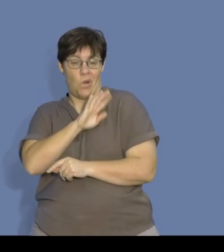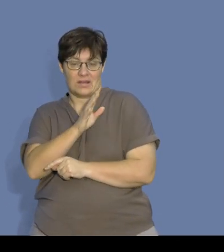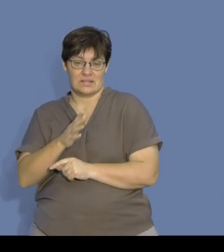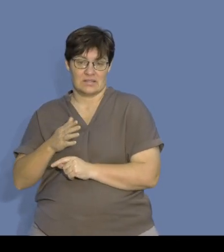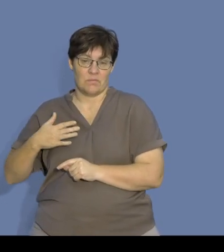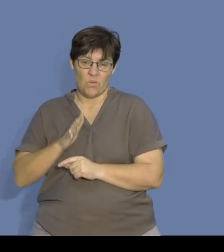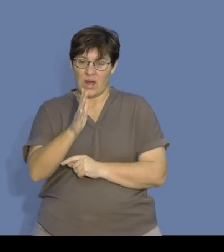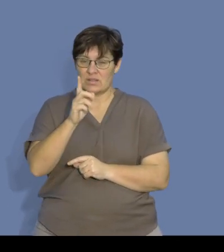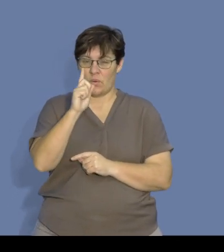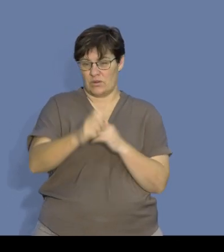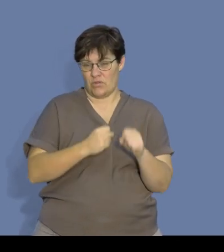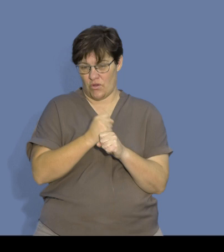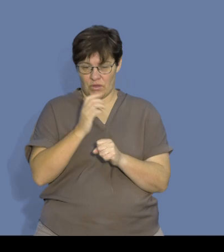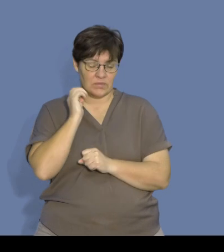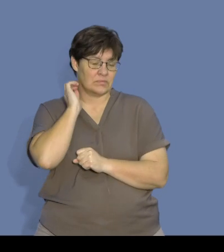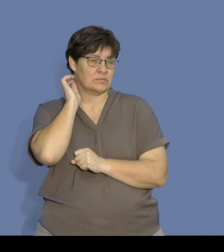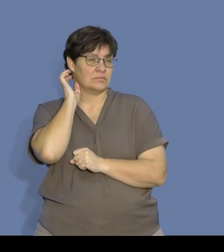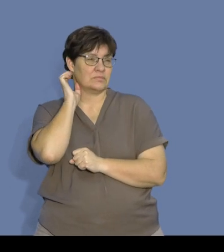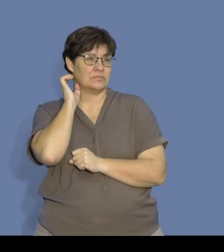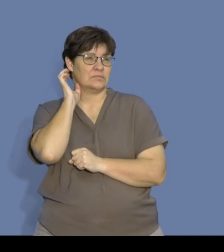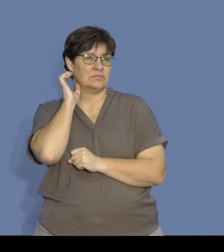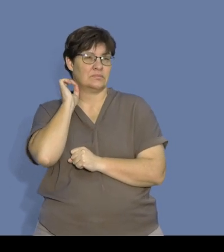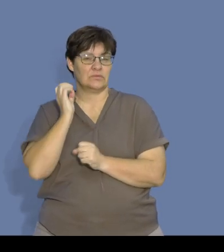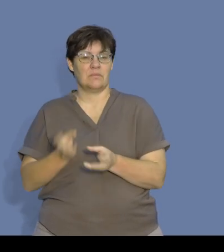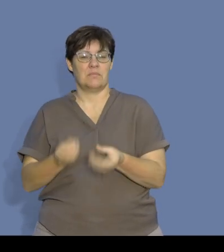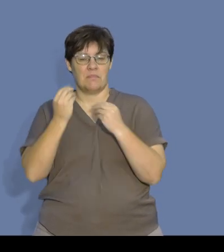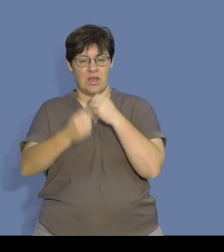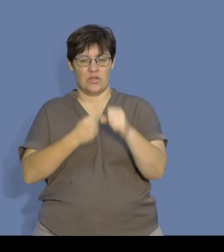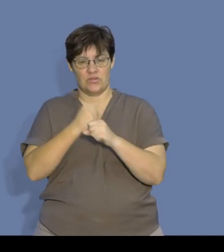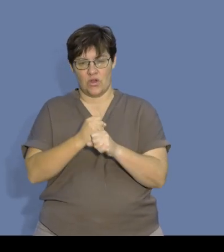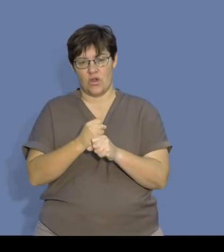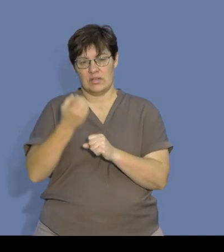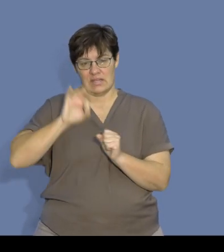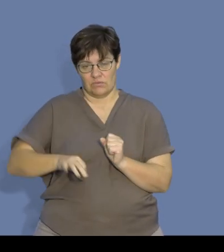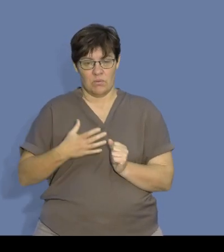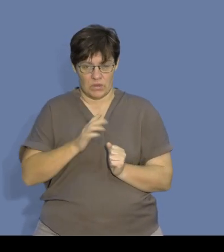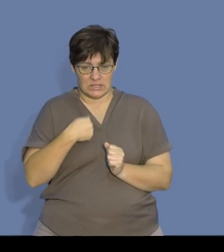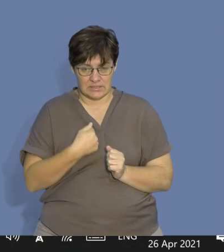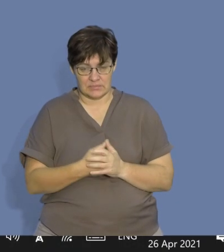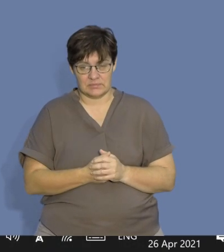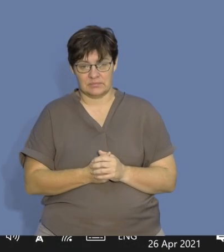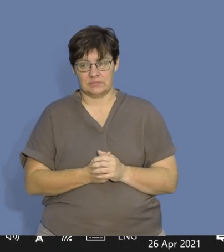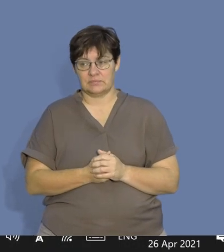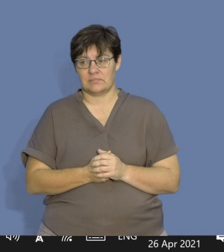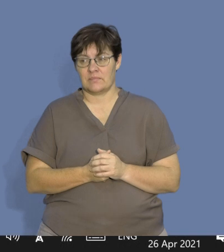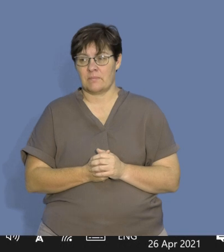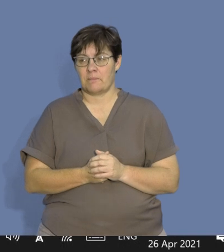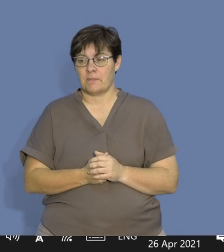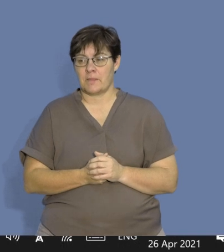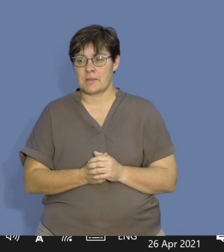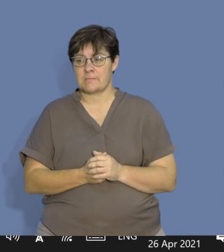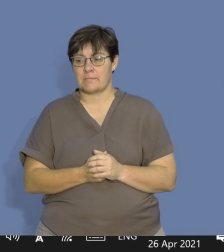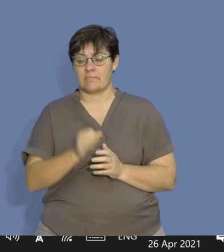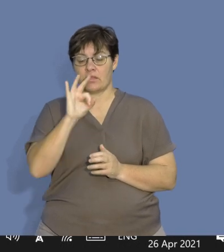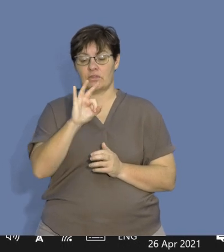And once again, I'm multiplying this by 12 in order for me to get his annual salary.